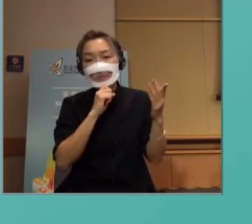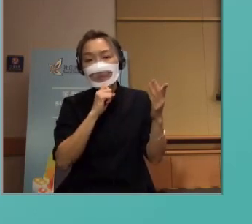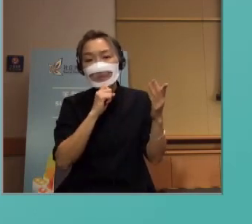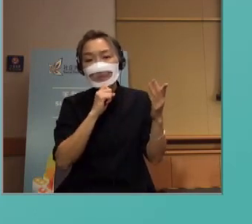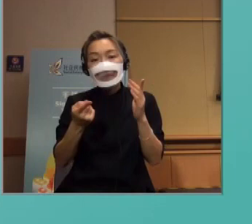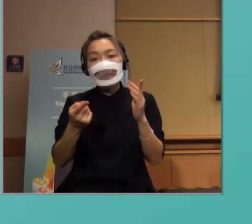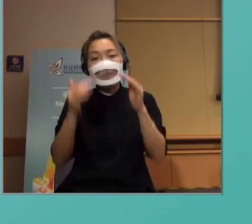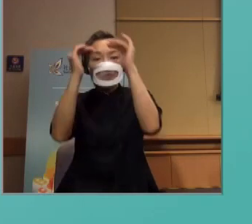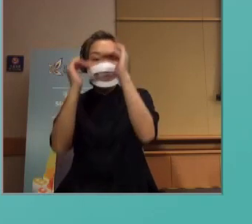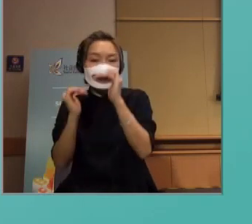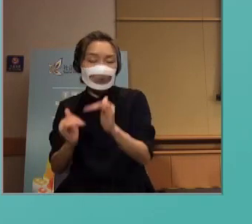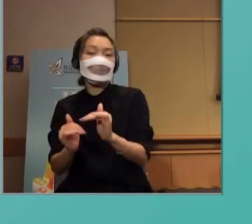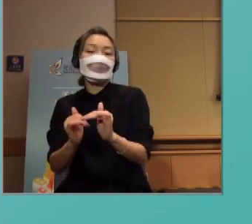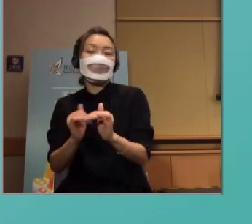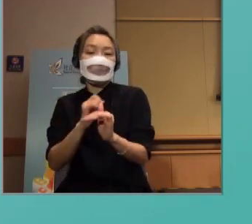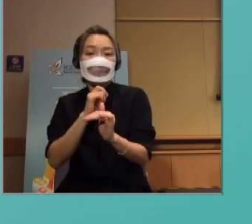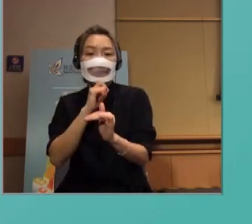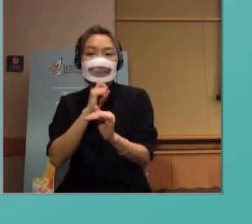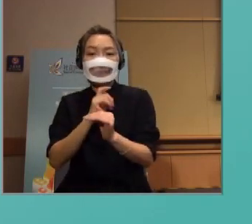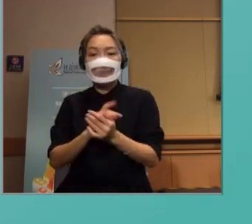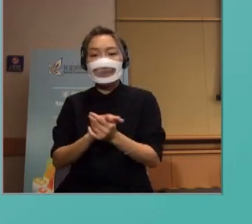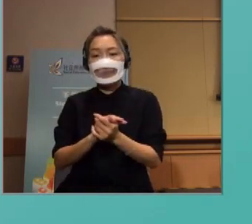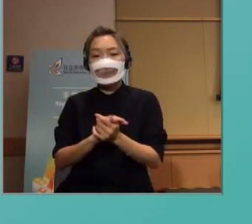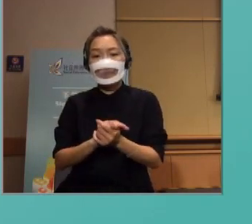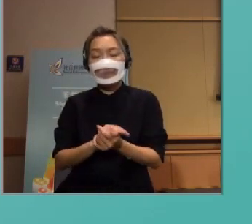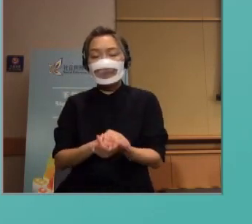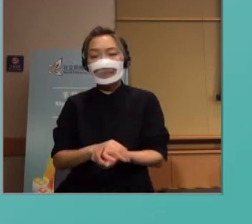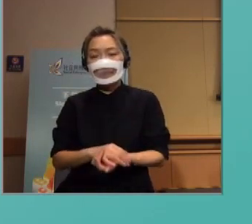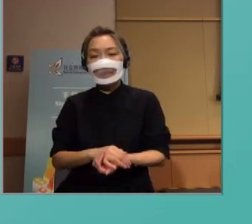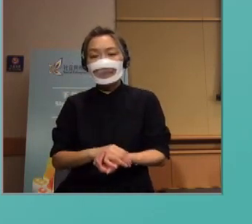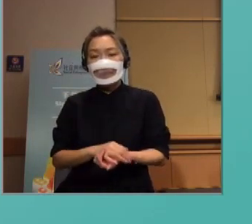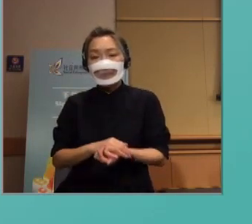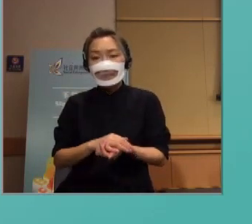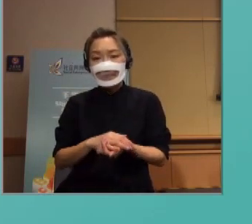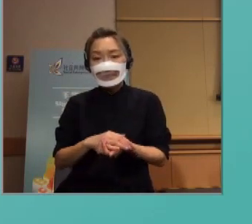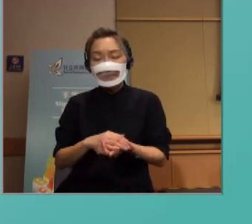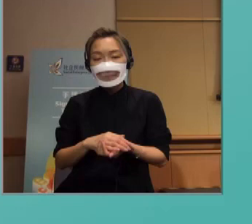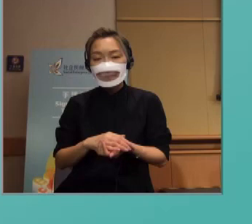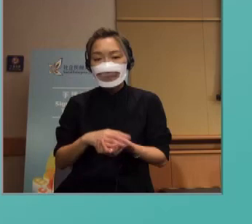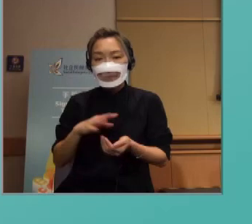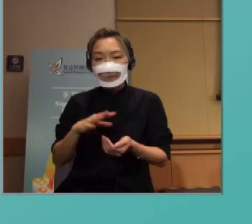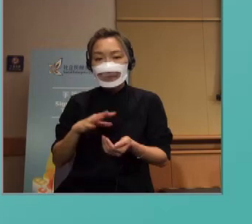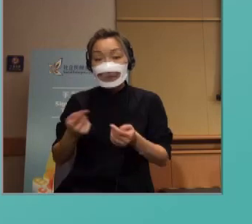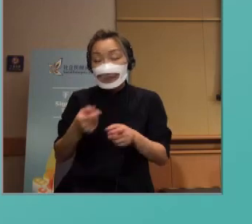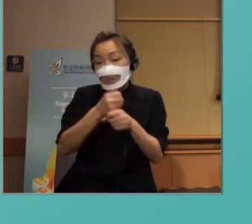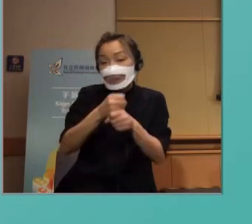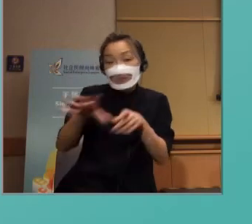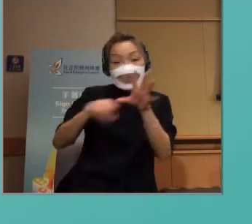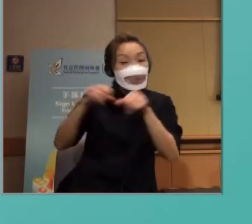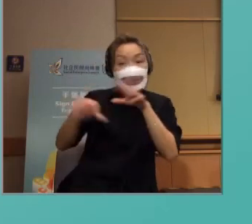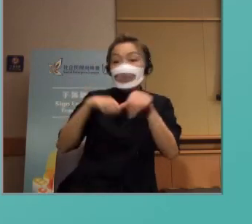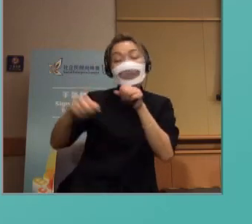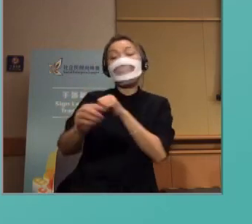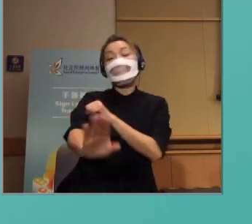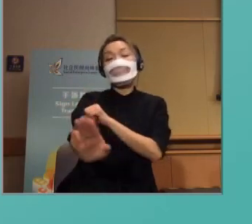like I'm taking the jobs away, because you don't need to go to a law firm and draft papers for transactions that takes 6 months to